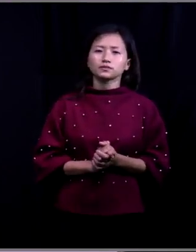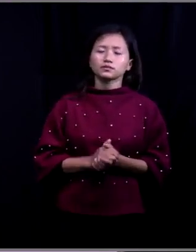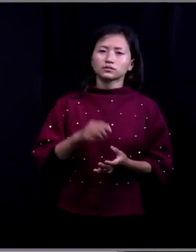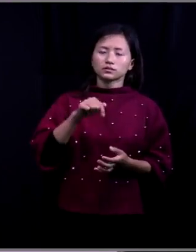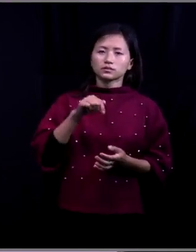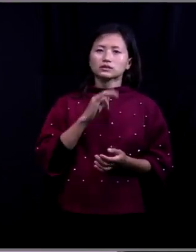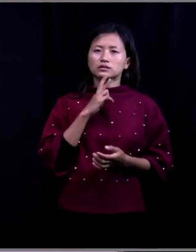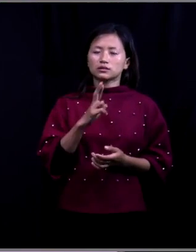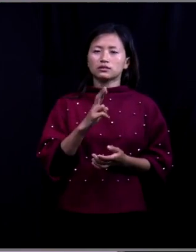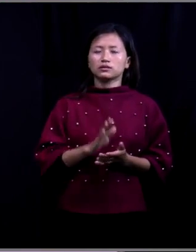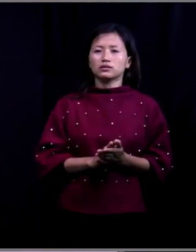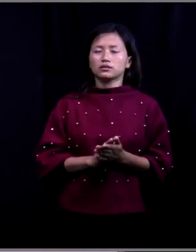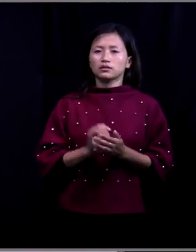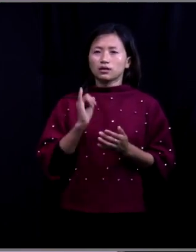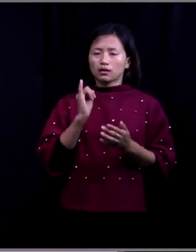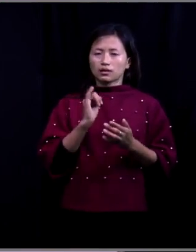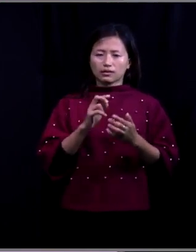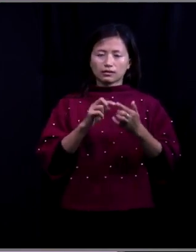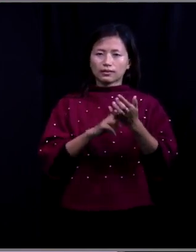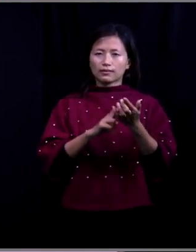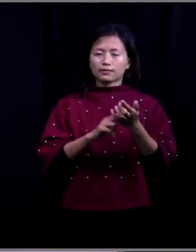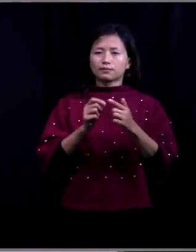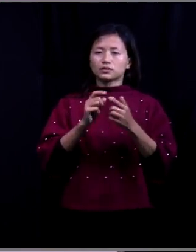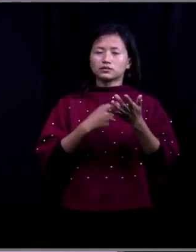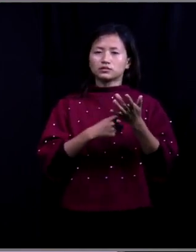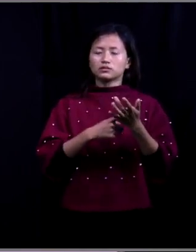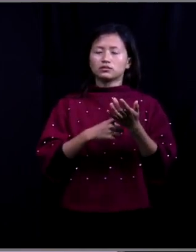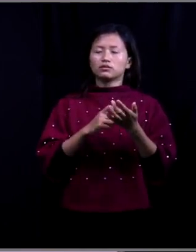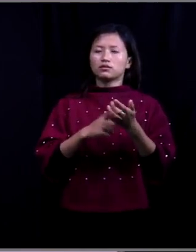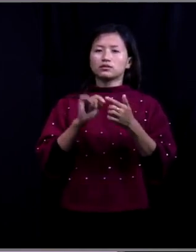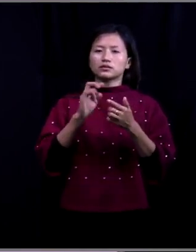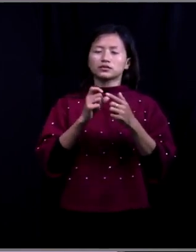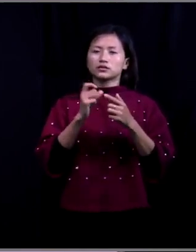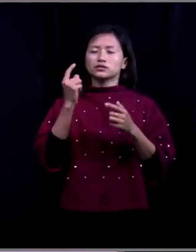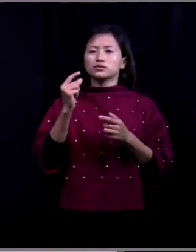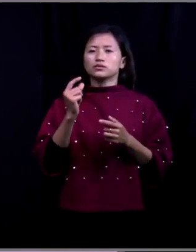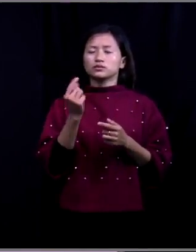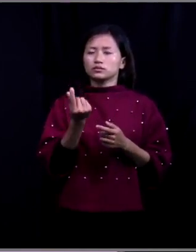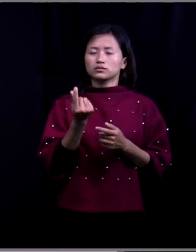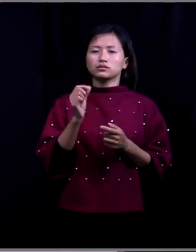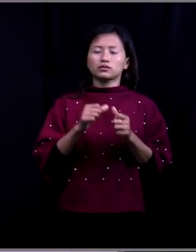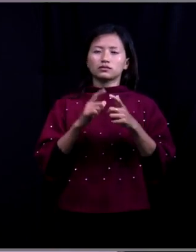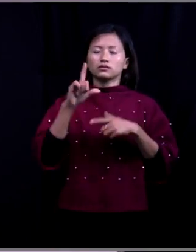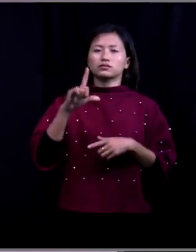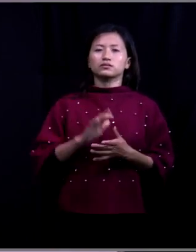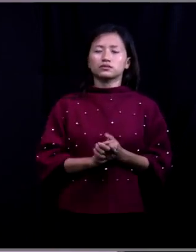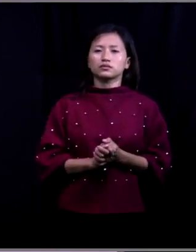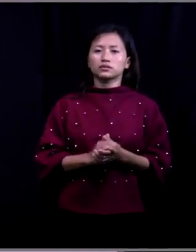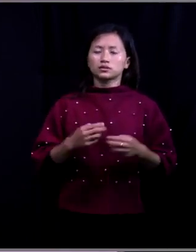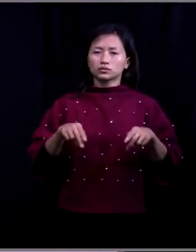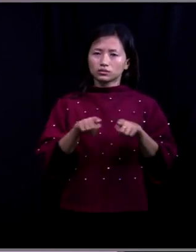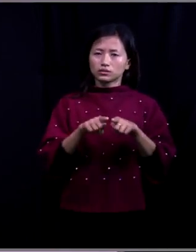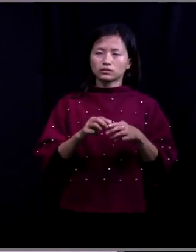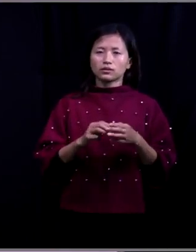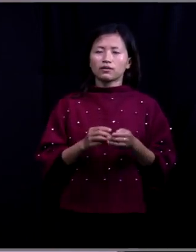these are empirical or stoichiometric formulas only, the mass that we calculate is called as the formula mass, not